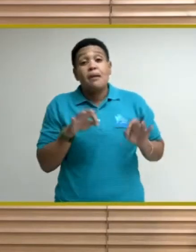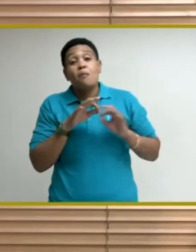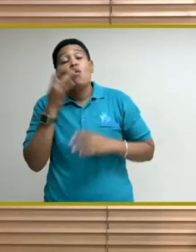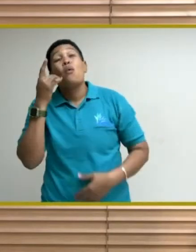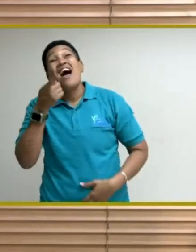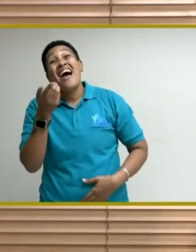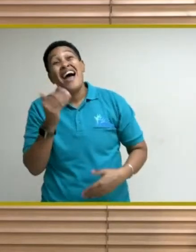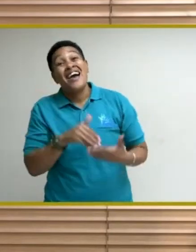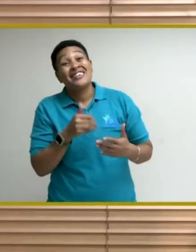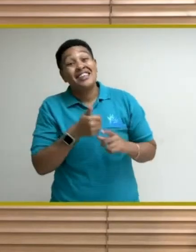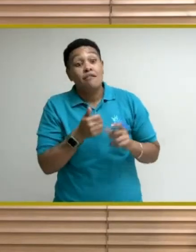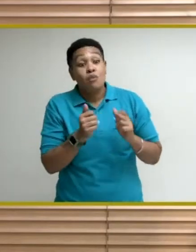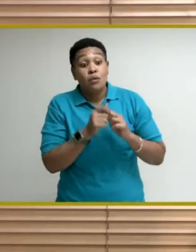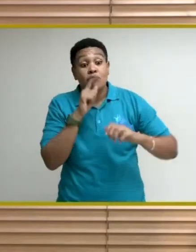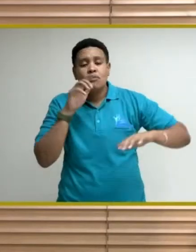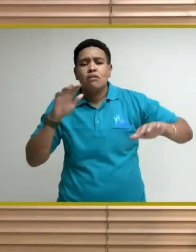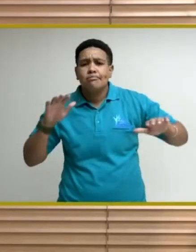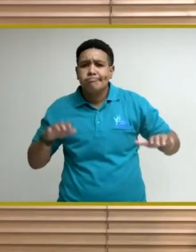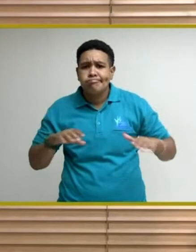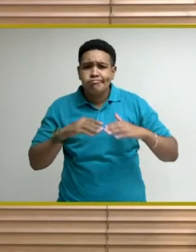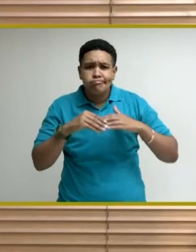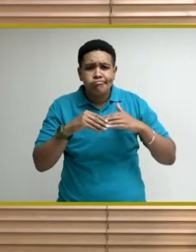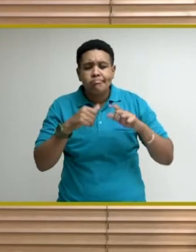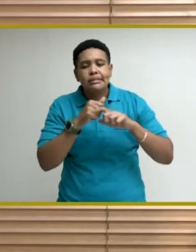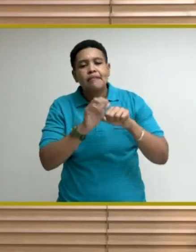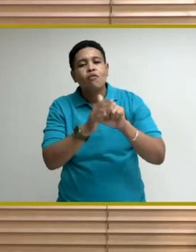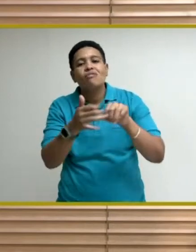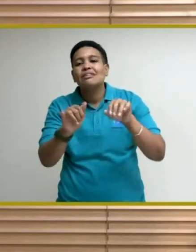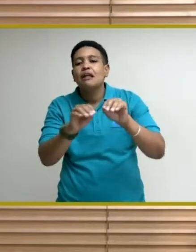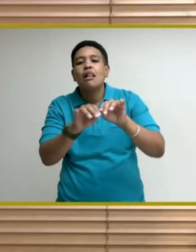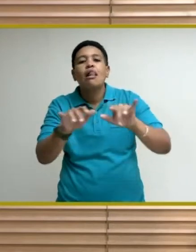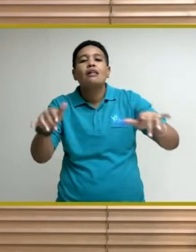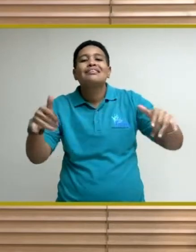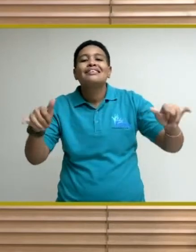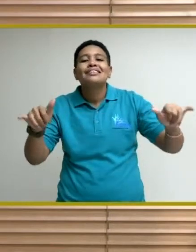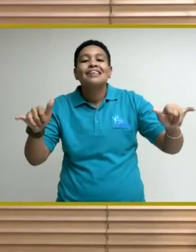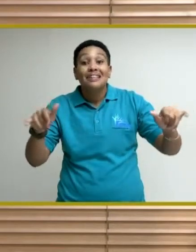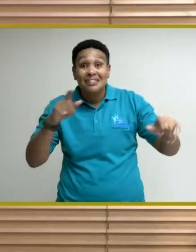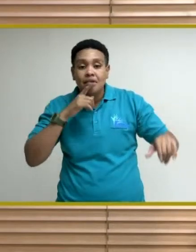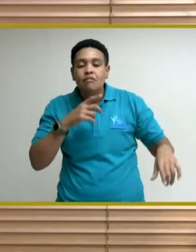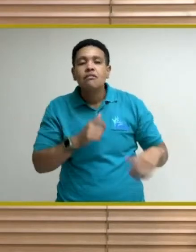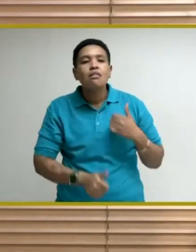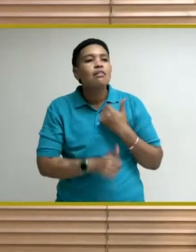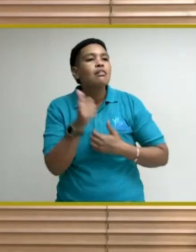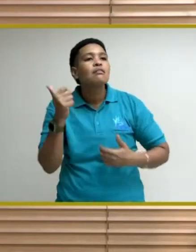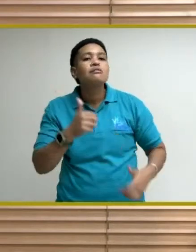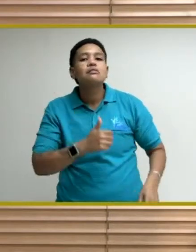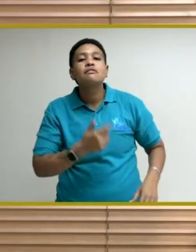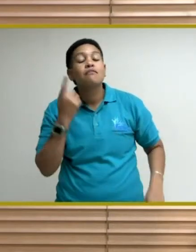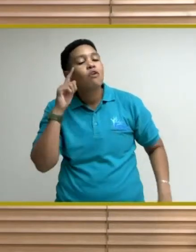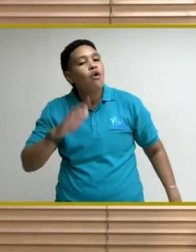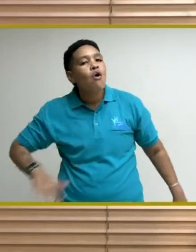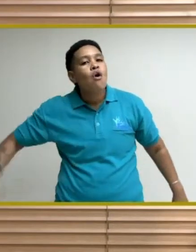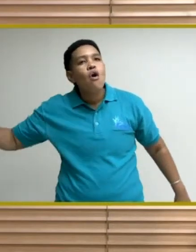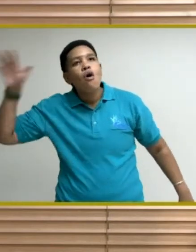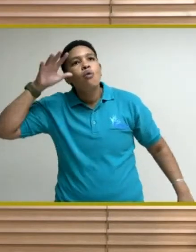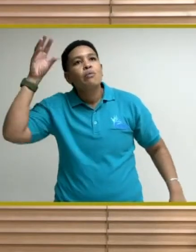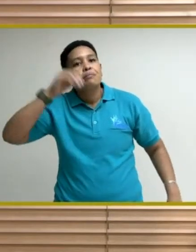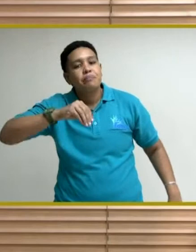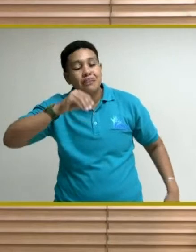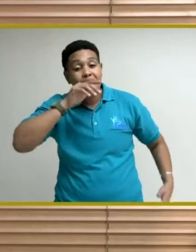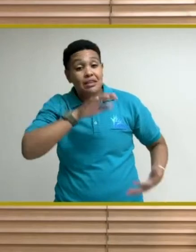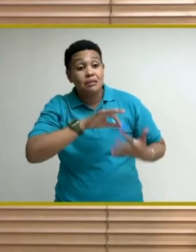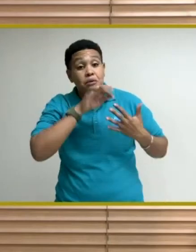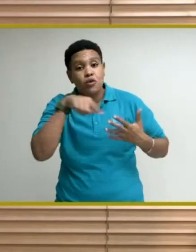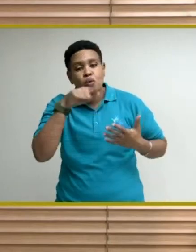because, again, even with the relaxation, COVID is still very much alive and a threat to all concerned, particularly